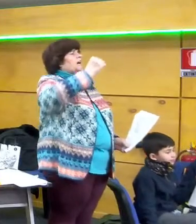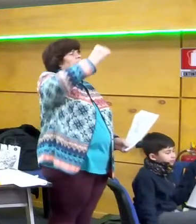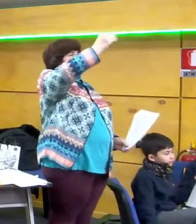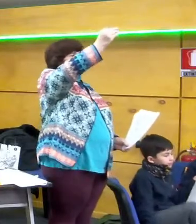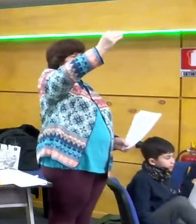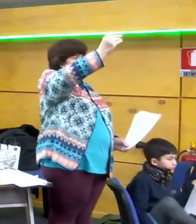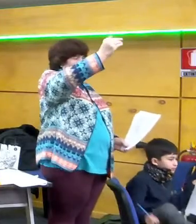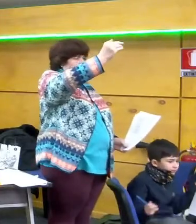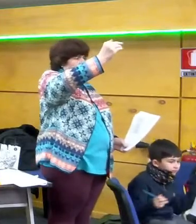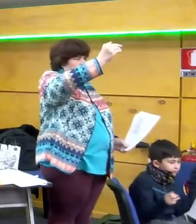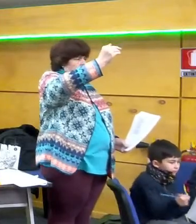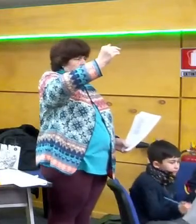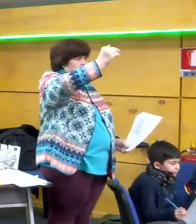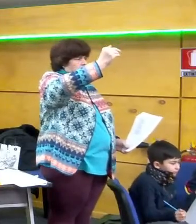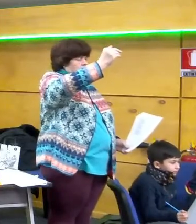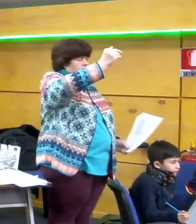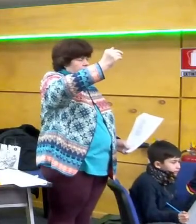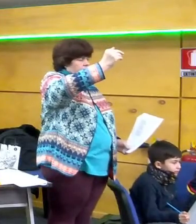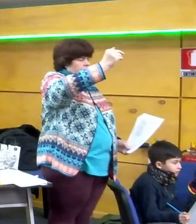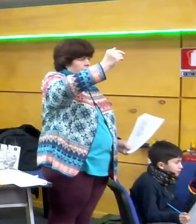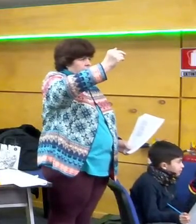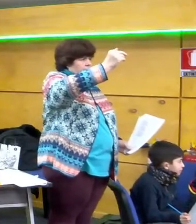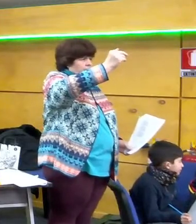worked on your expression.